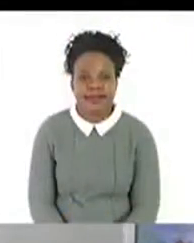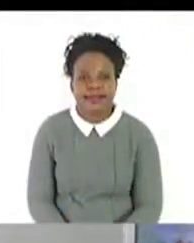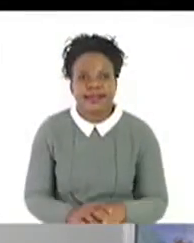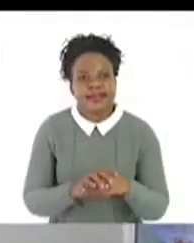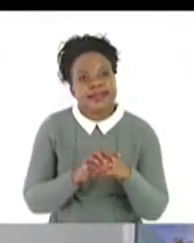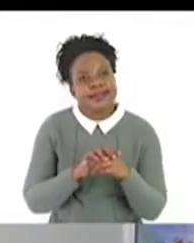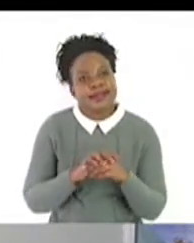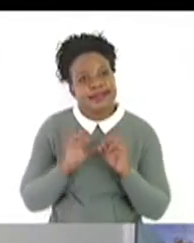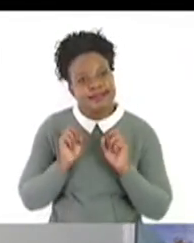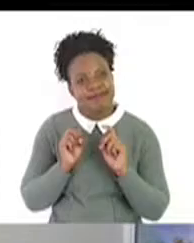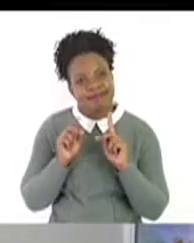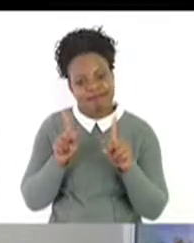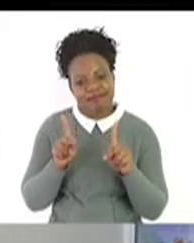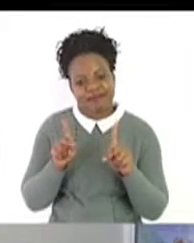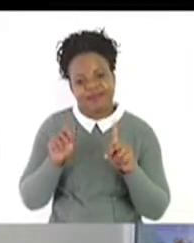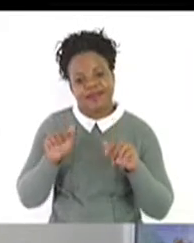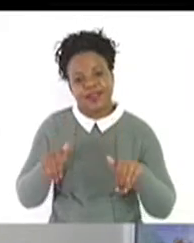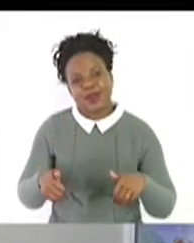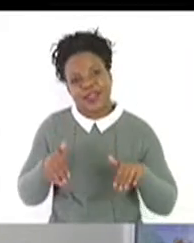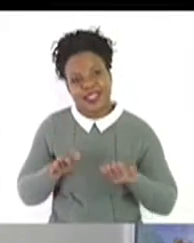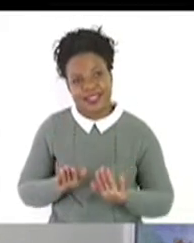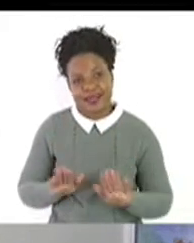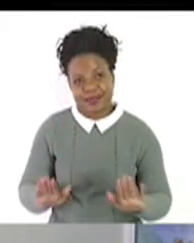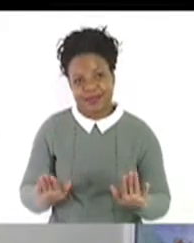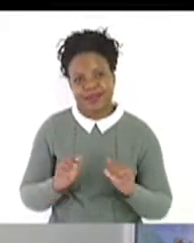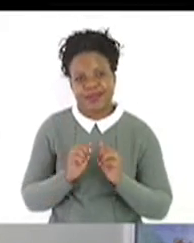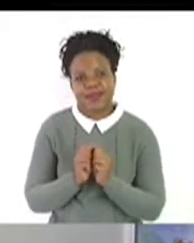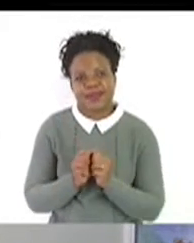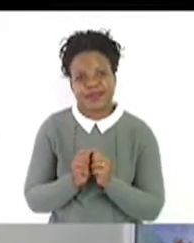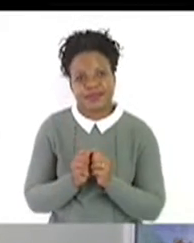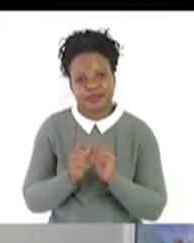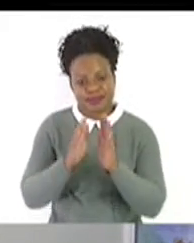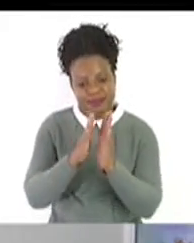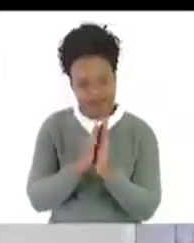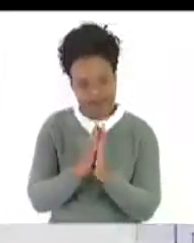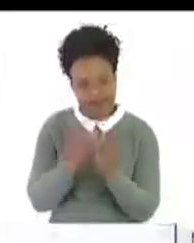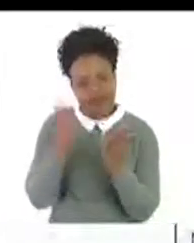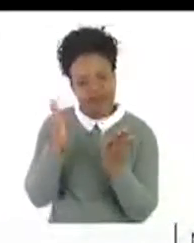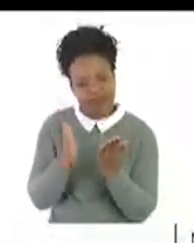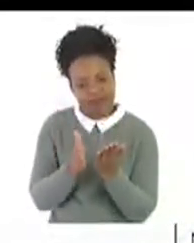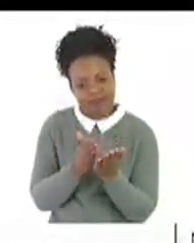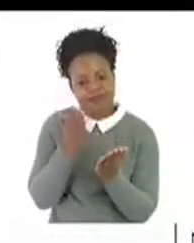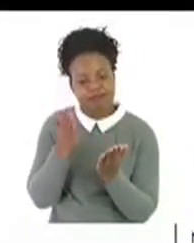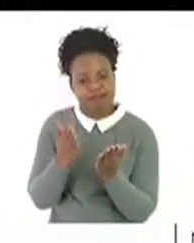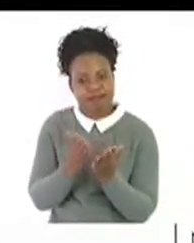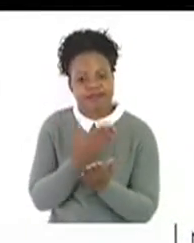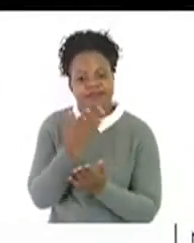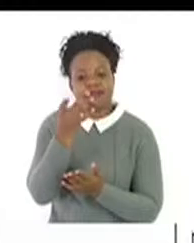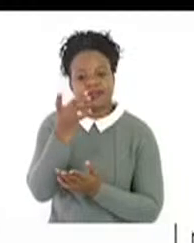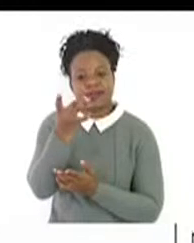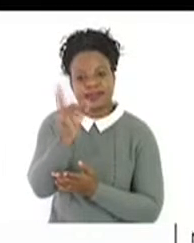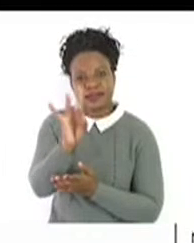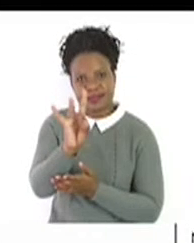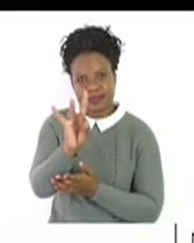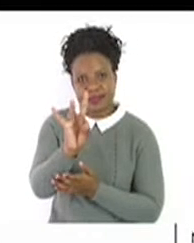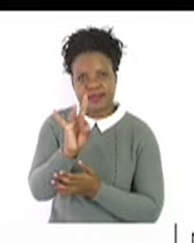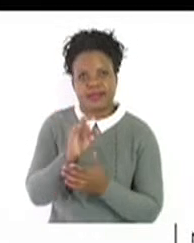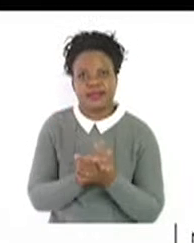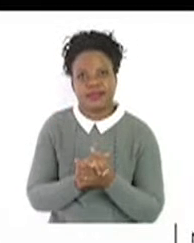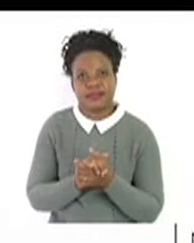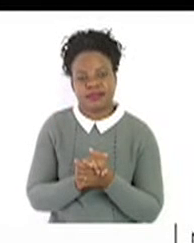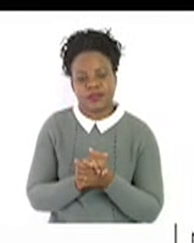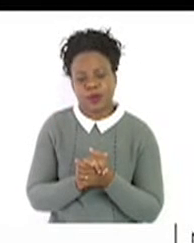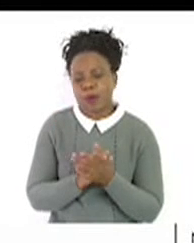Okay, boys and girls, let's turn our books to page 8, where we are having